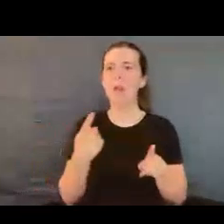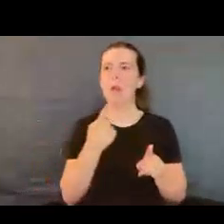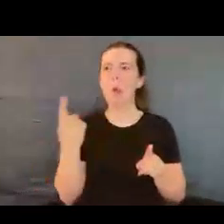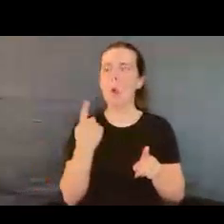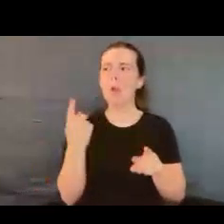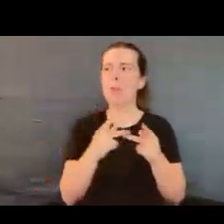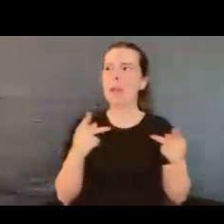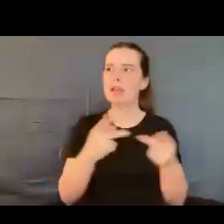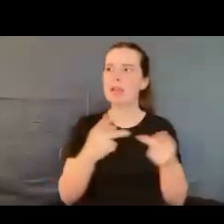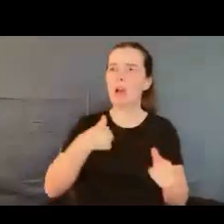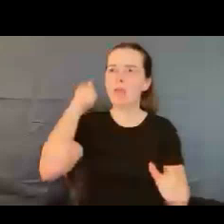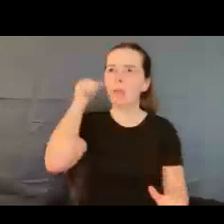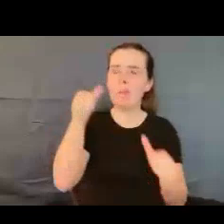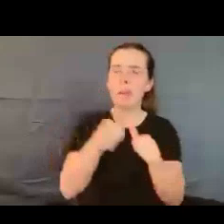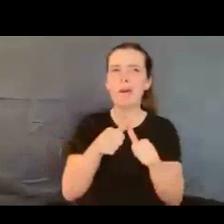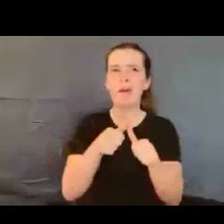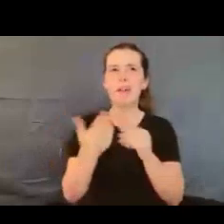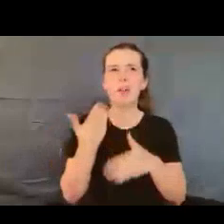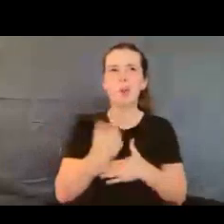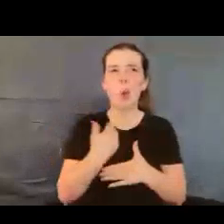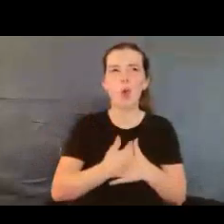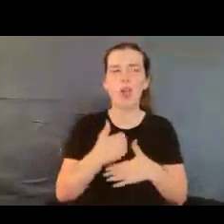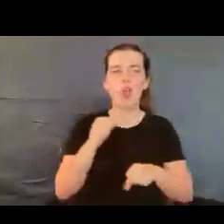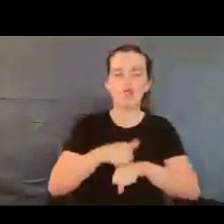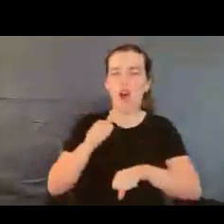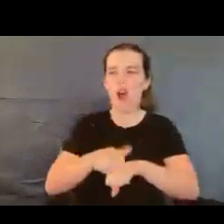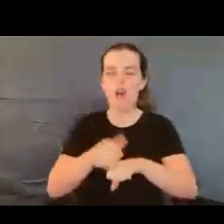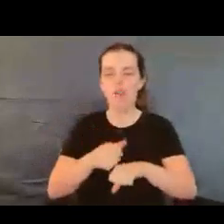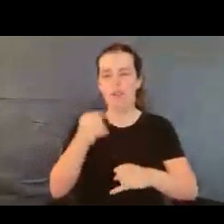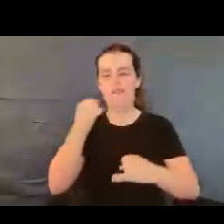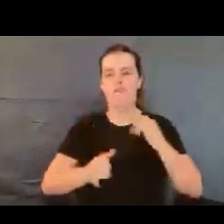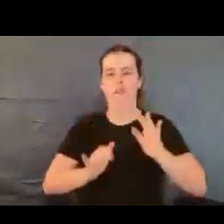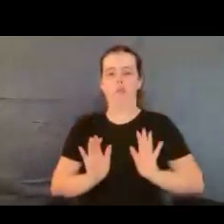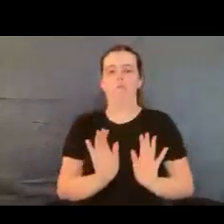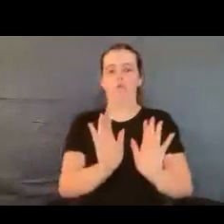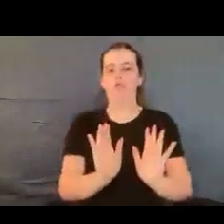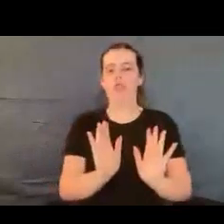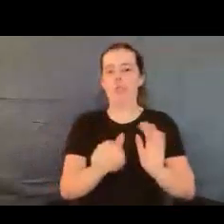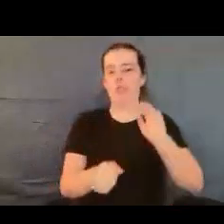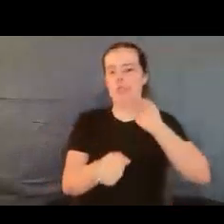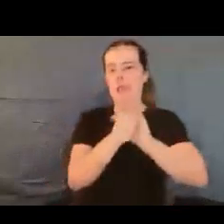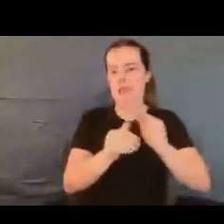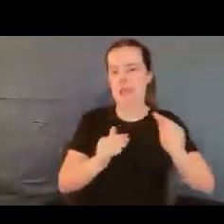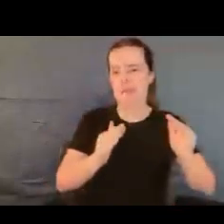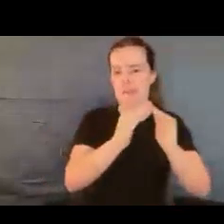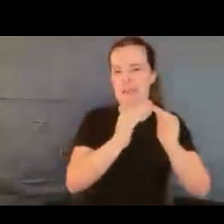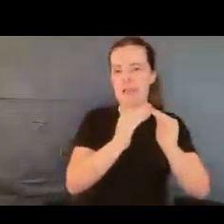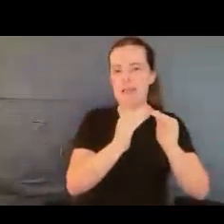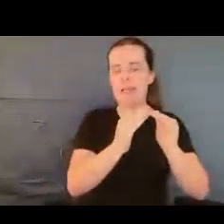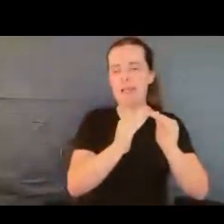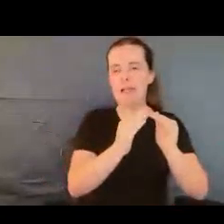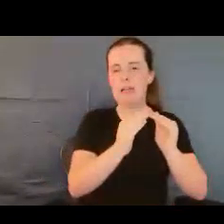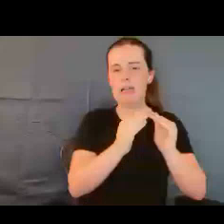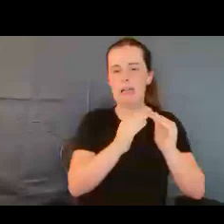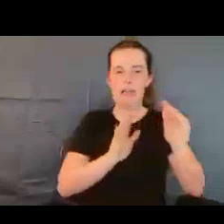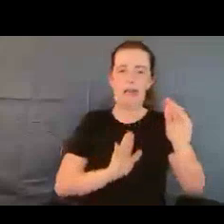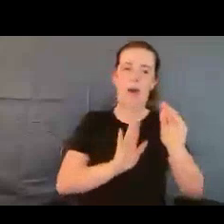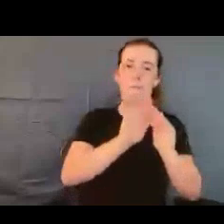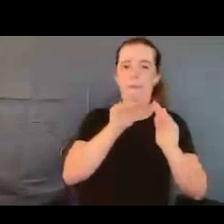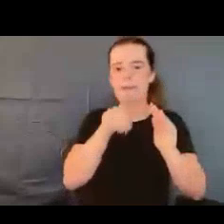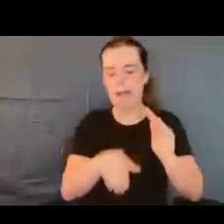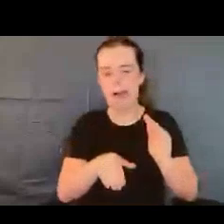it being like annoyingly rocky is the final push up to Hidden Peak, on the way up and therefore on the way down, but it's